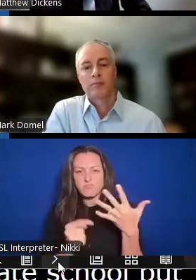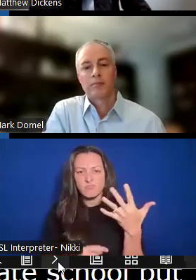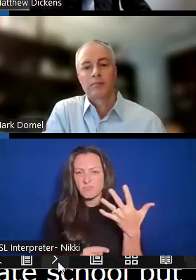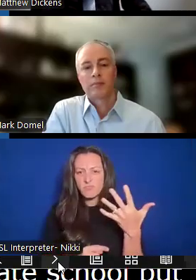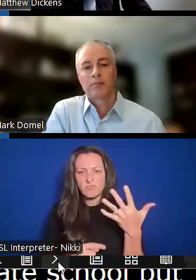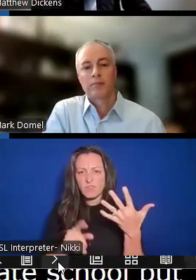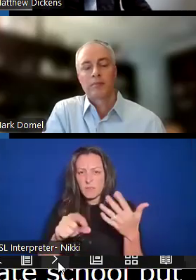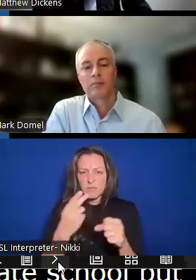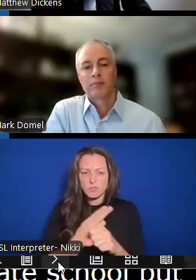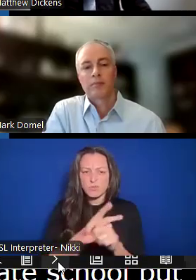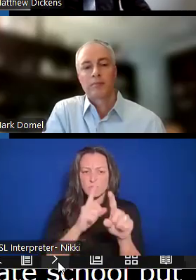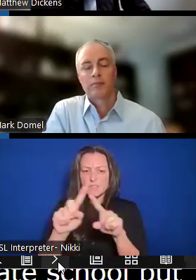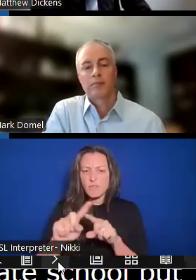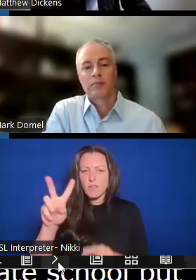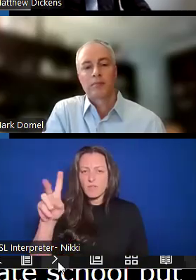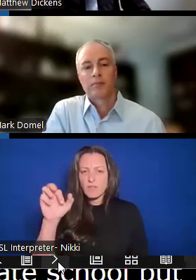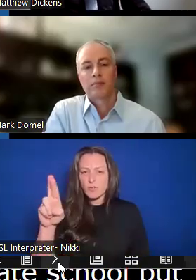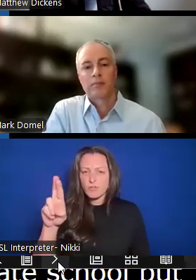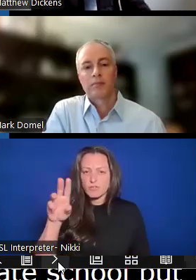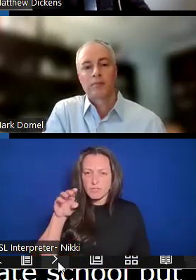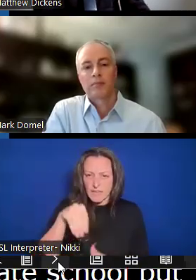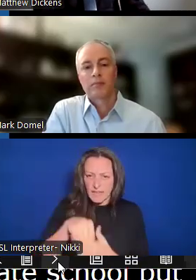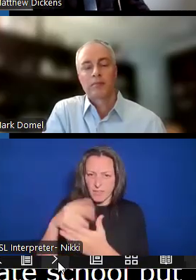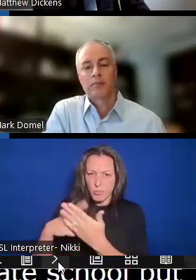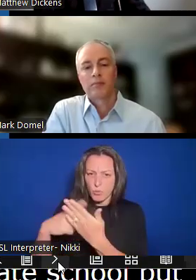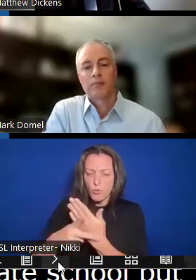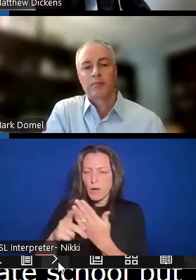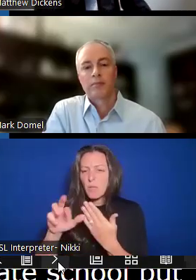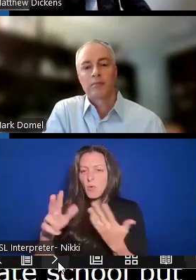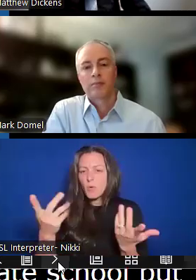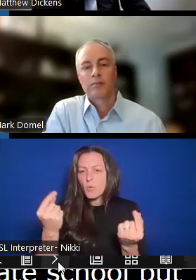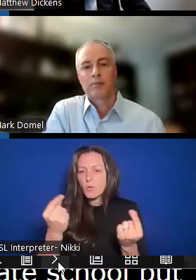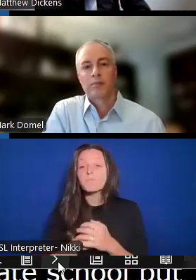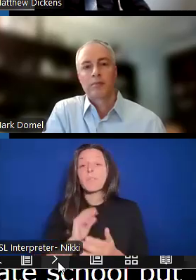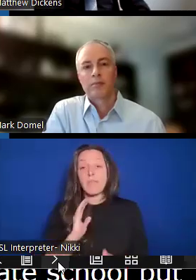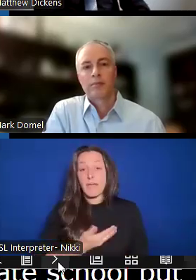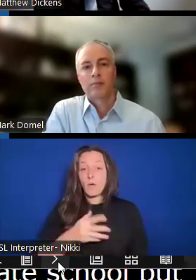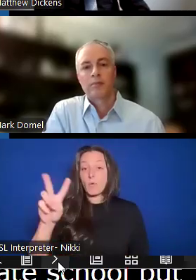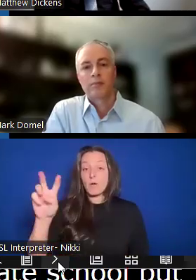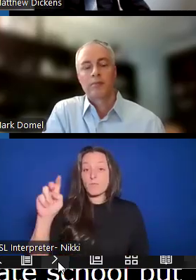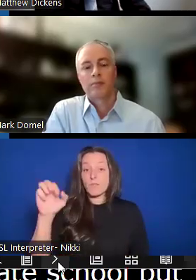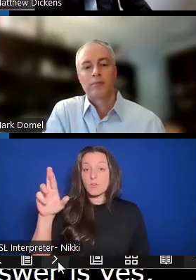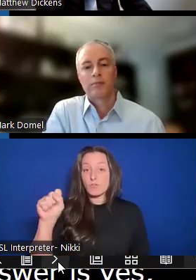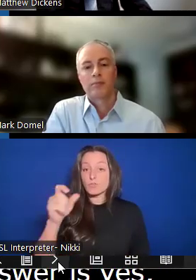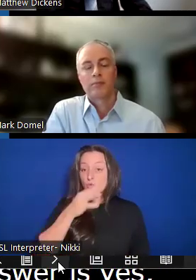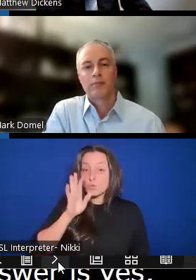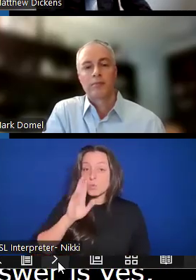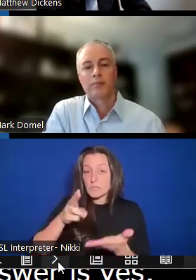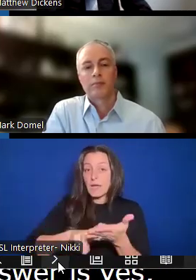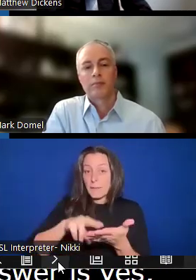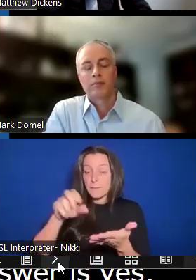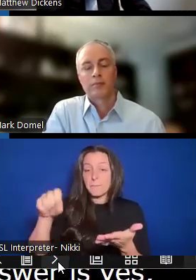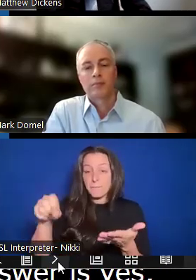using vendors on the platform? I mean, it's a Yes. question. So Okay. our vendors will be signing up soon. There are